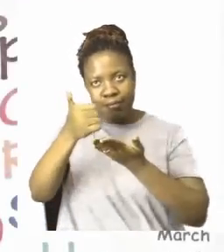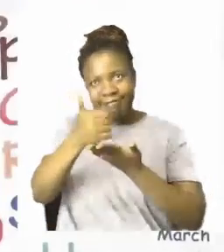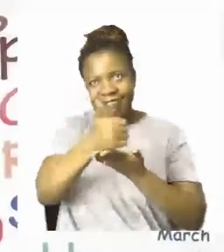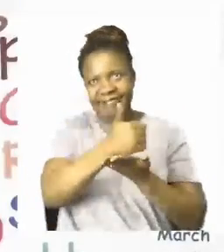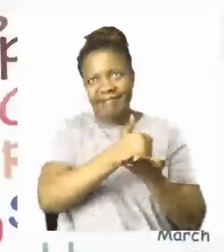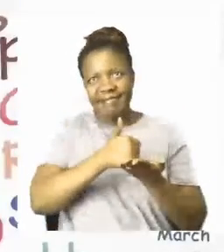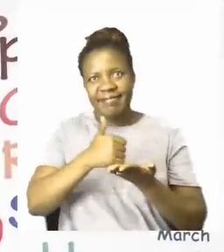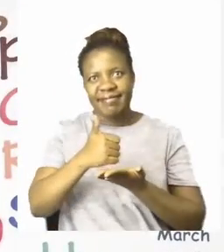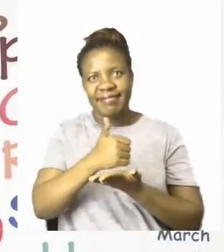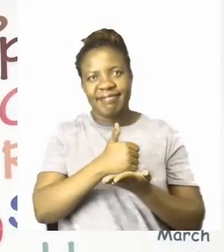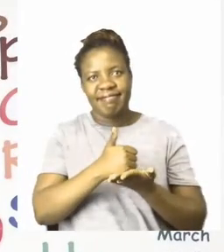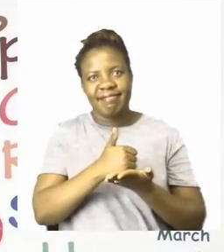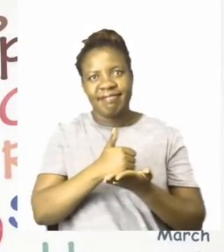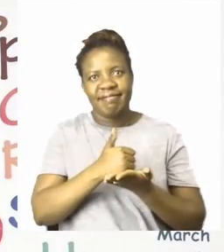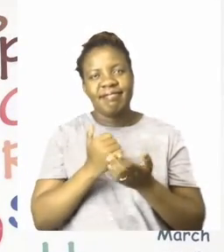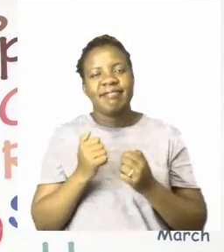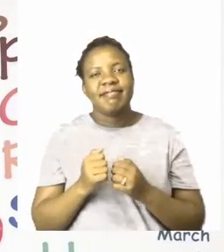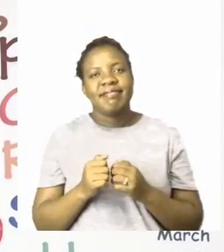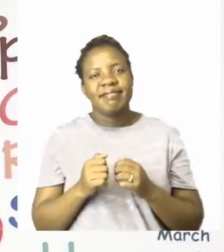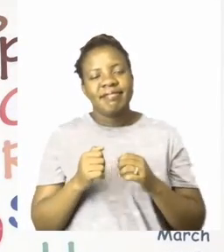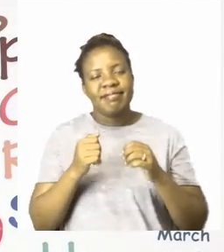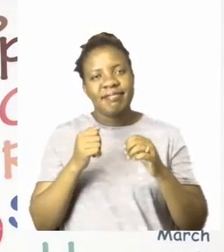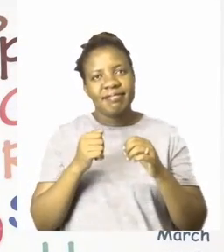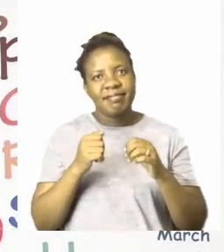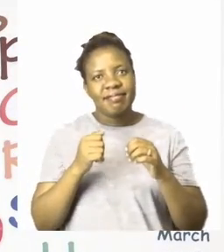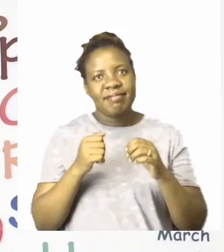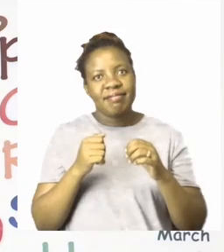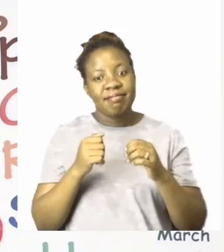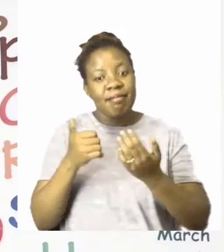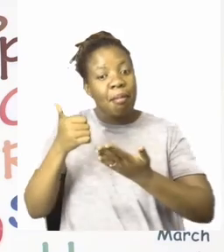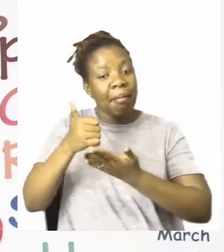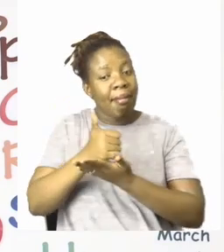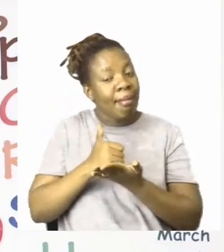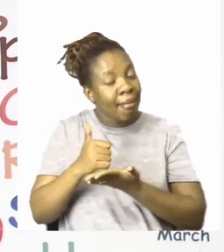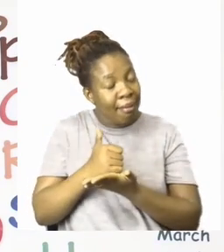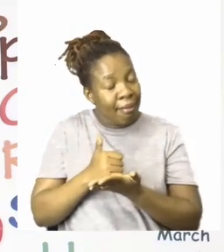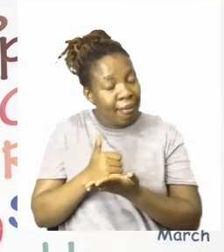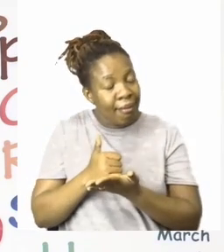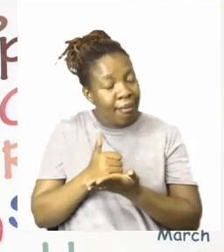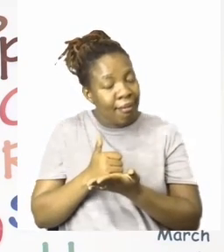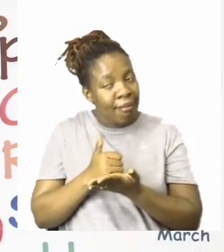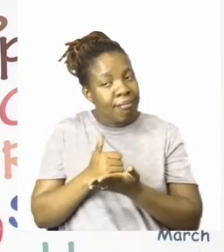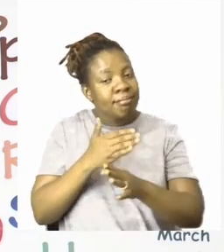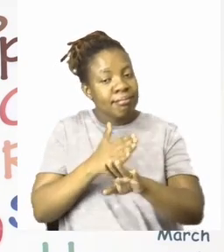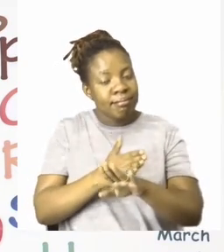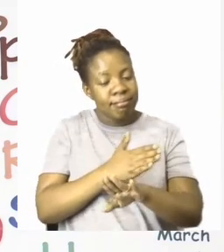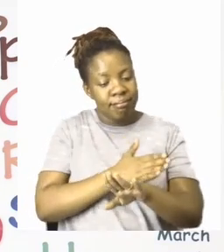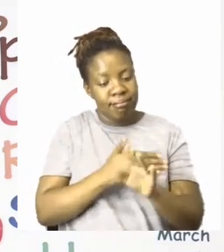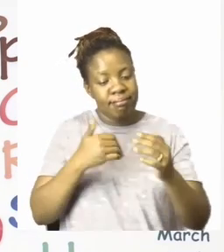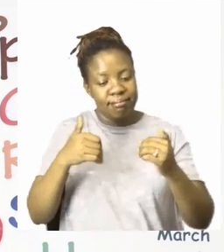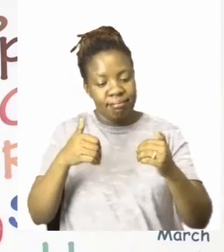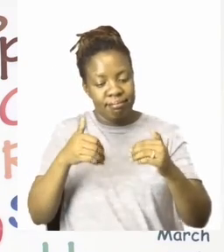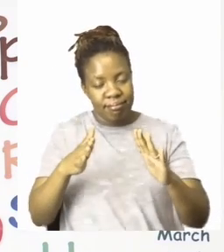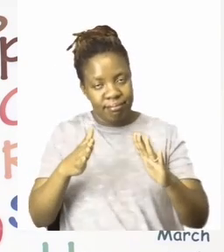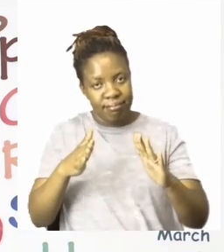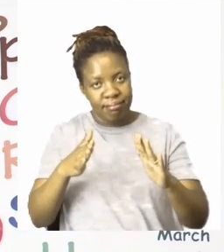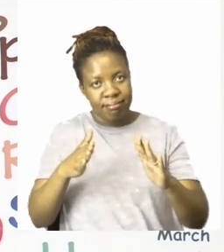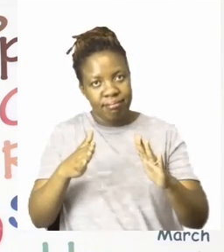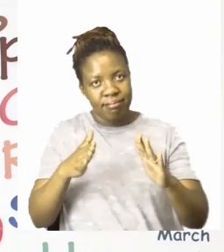cleanup. Now, speaking of cleanup, before we start our lesson today,